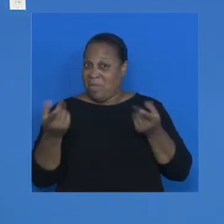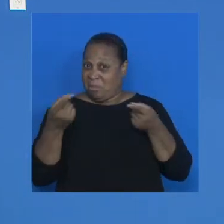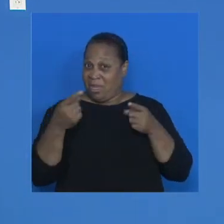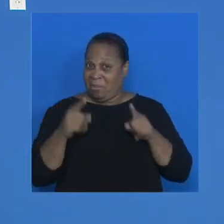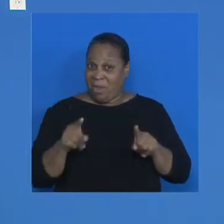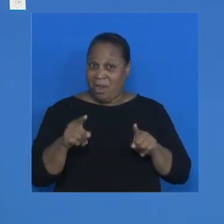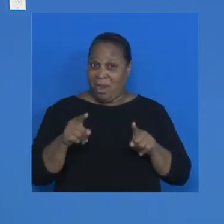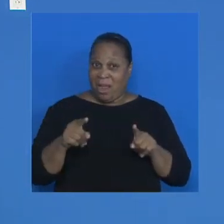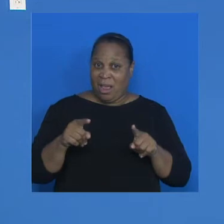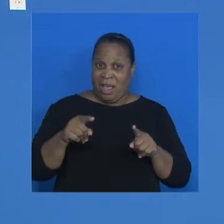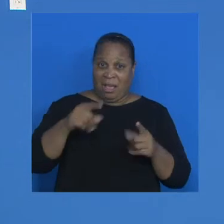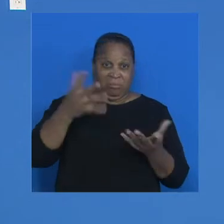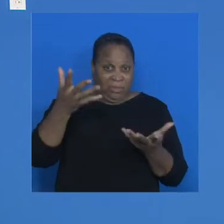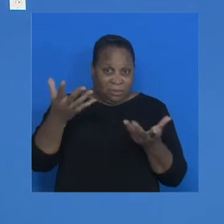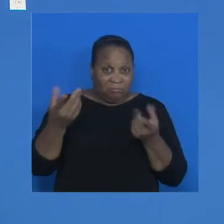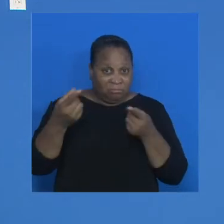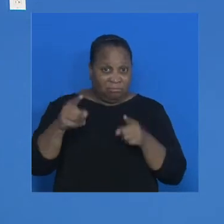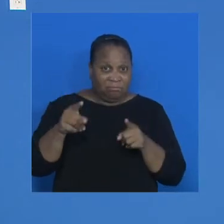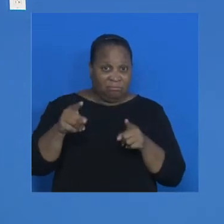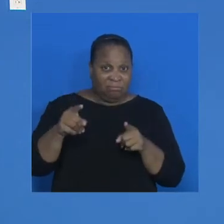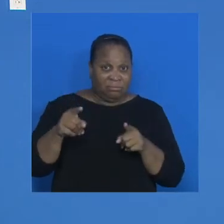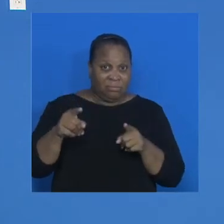hurricane?